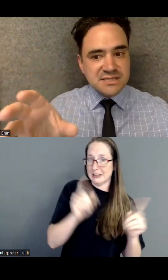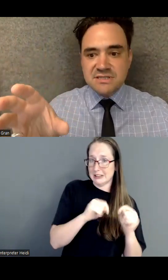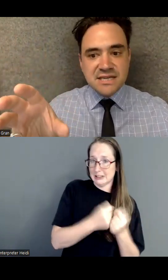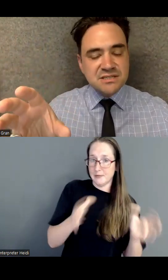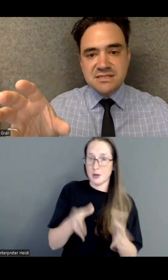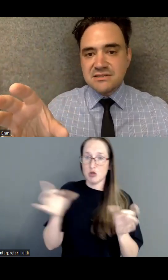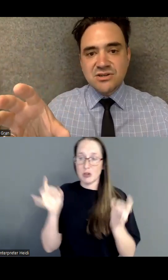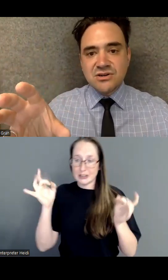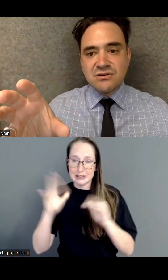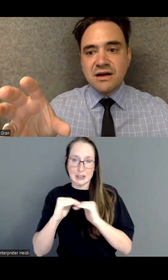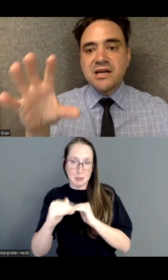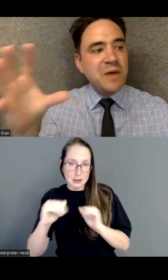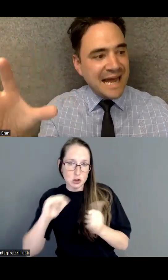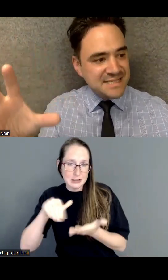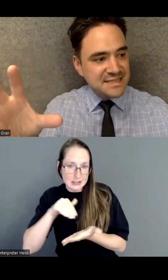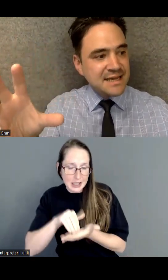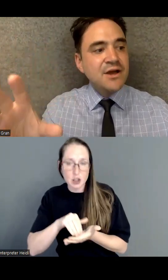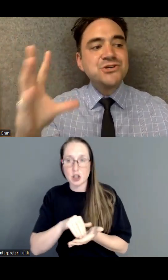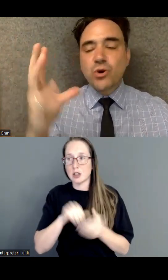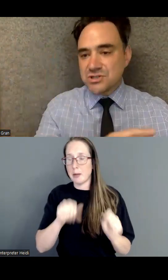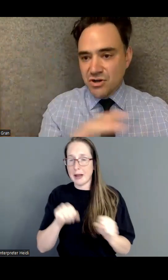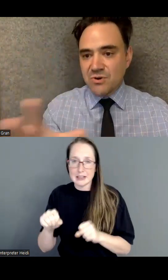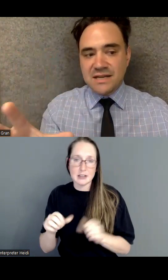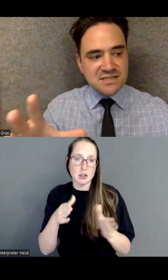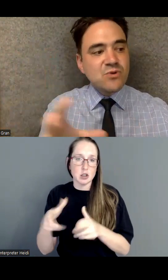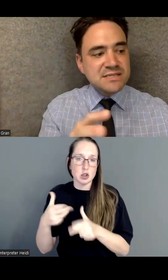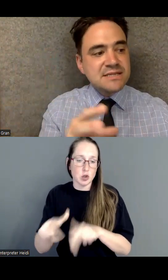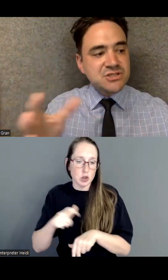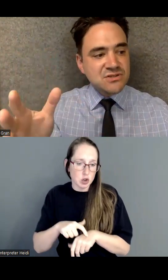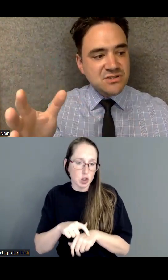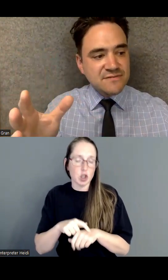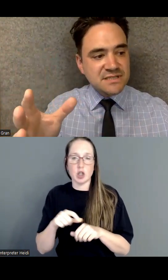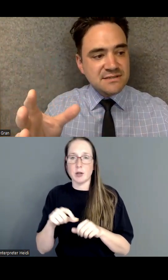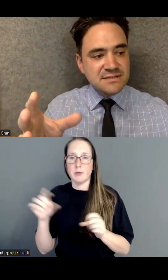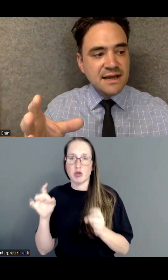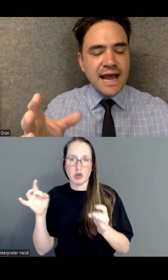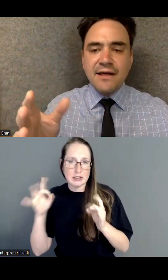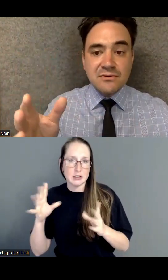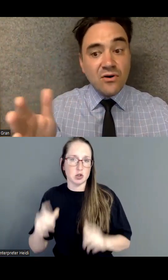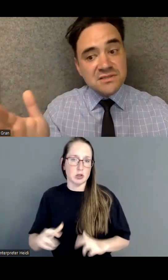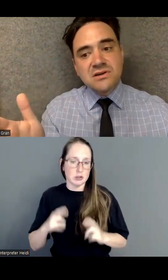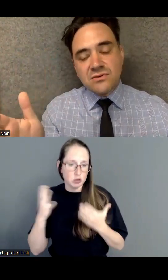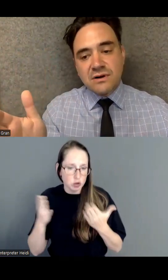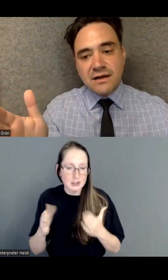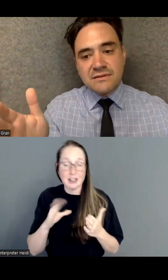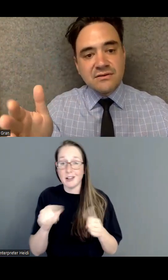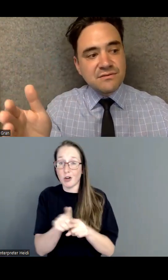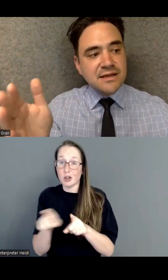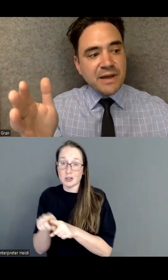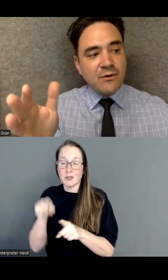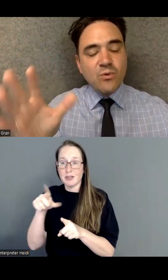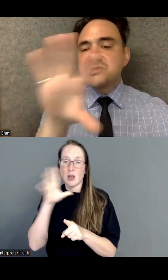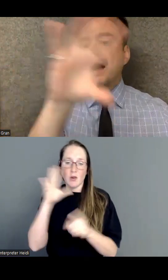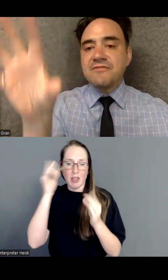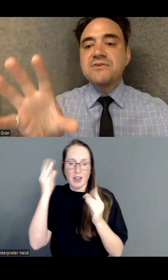crisis stabilization center capacity, short-term crisis residential services. And also they'll